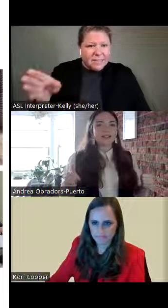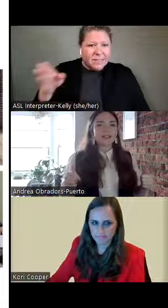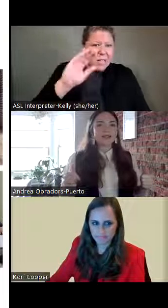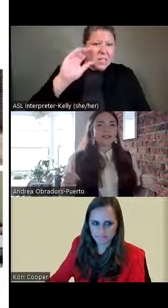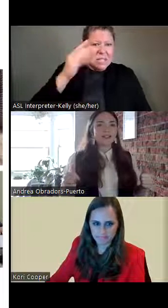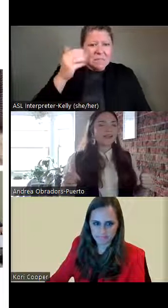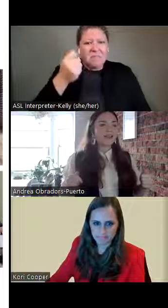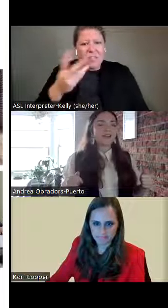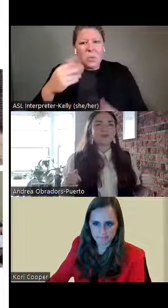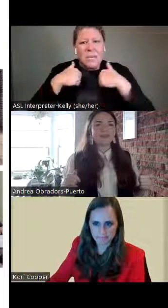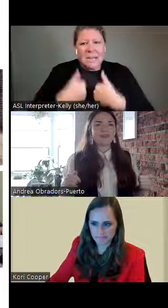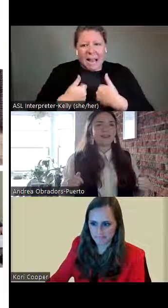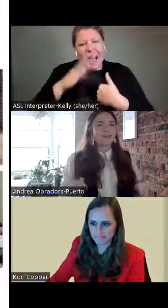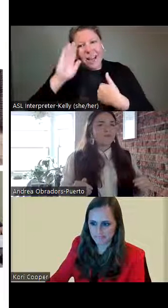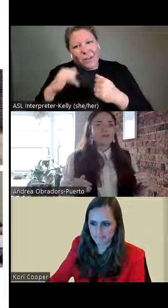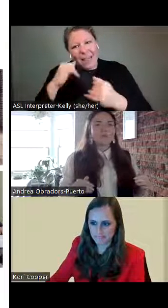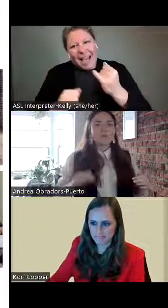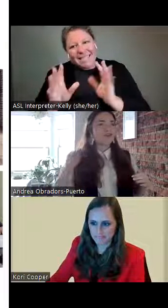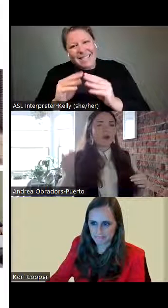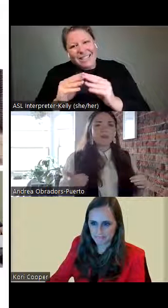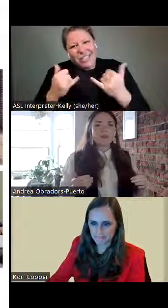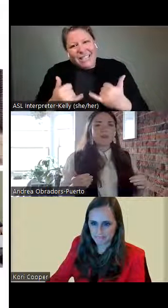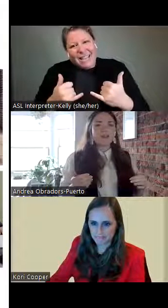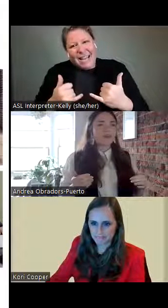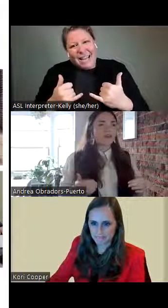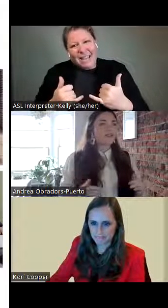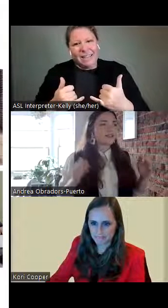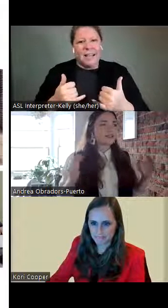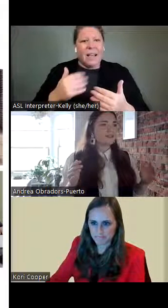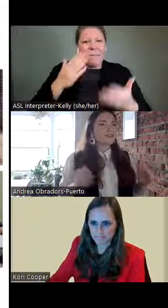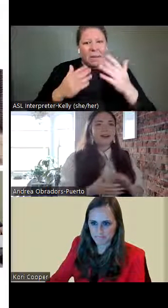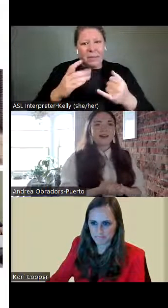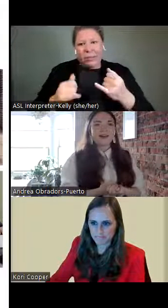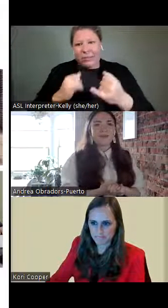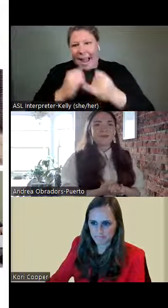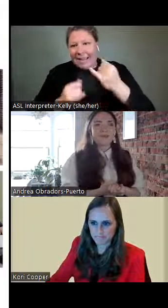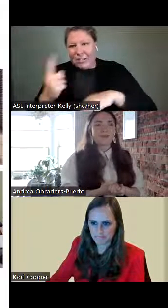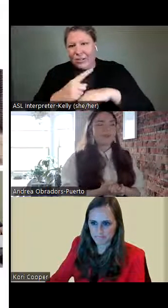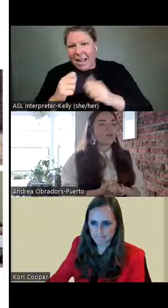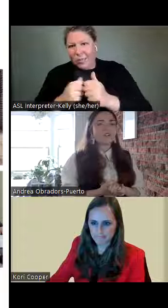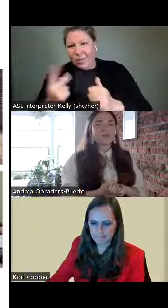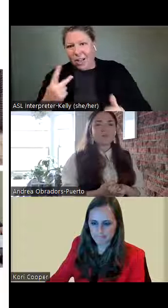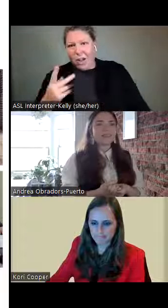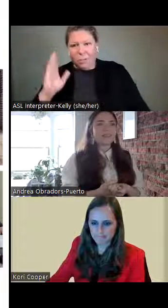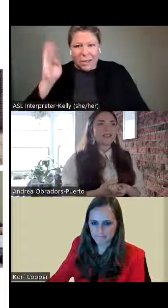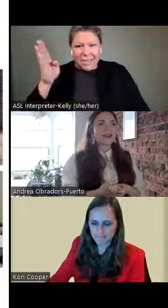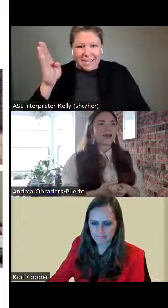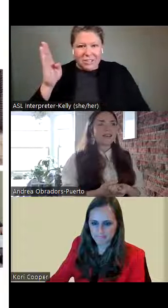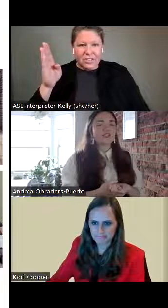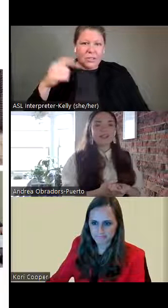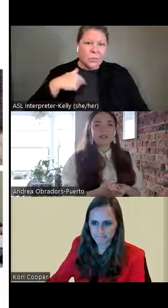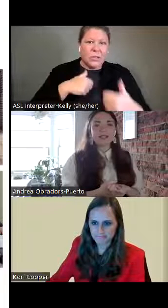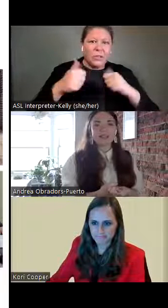the last conference of the day. I'm sure that maybe you're wrapping up the day with us. So we'll try to make this